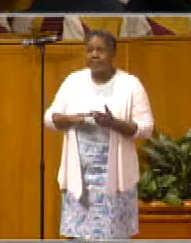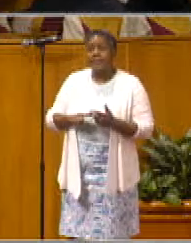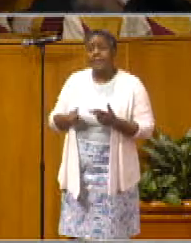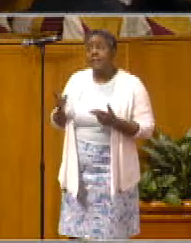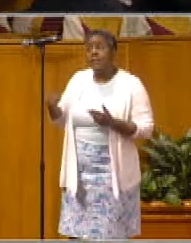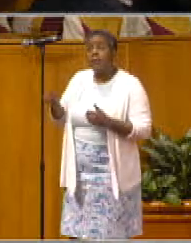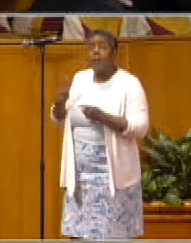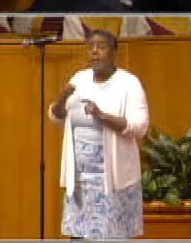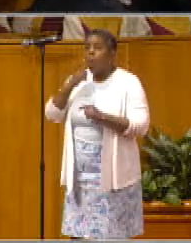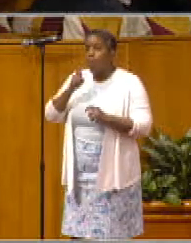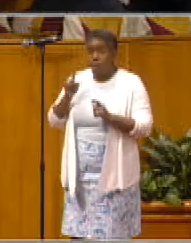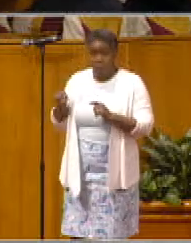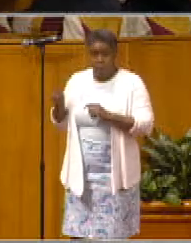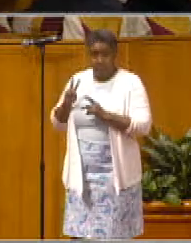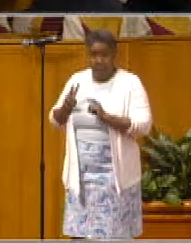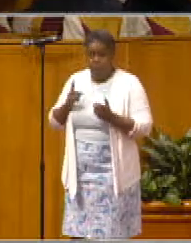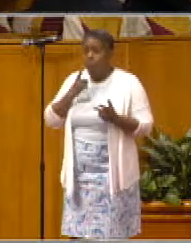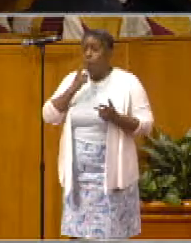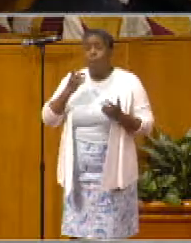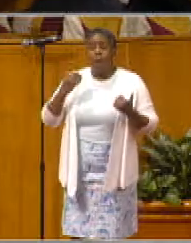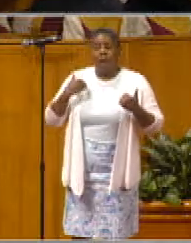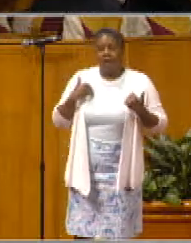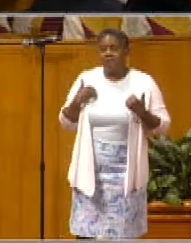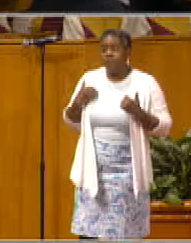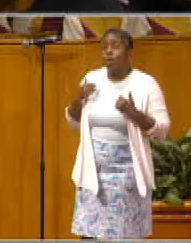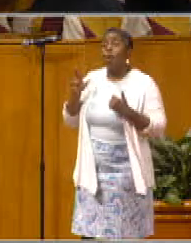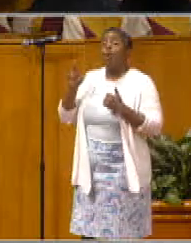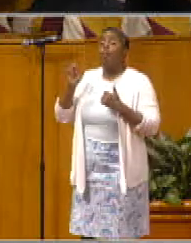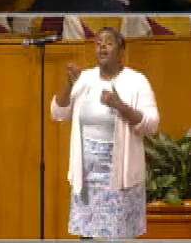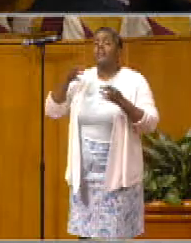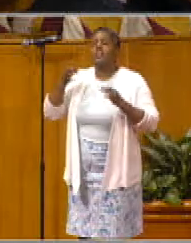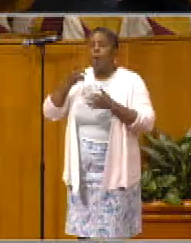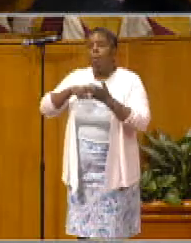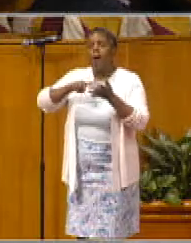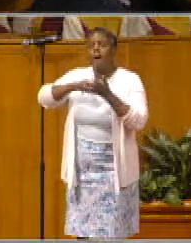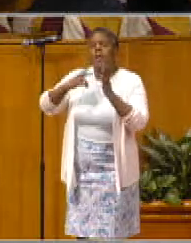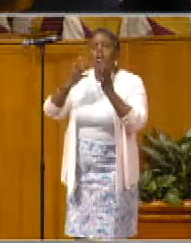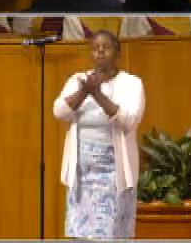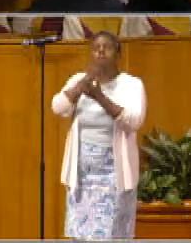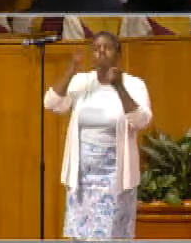are people, watch this, who have redefined victory.